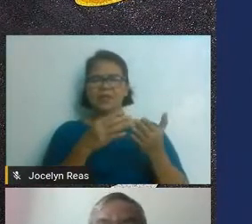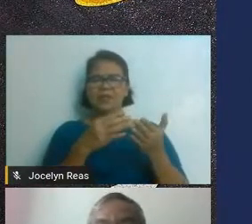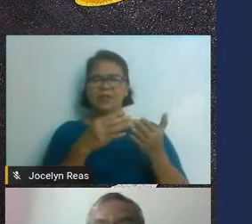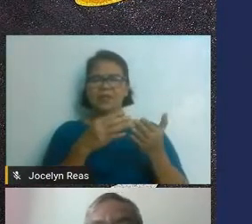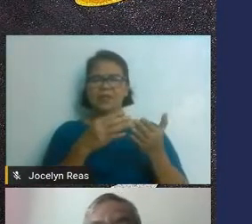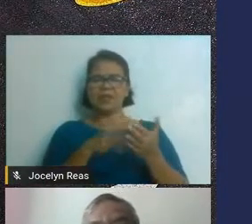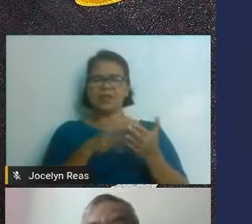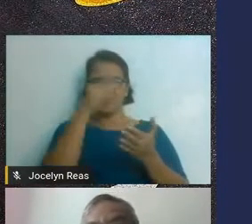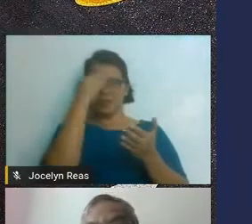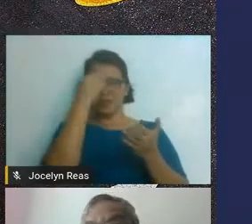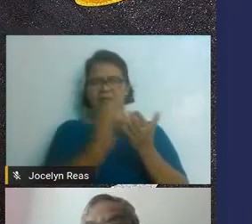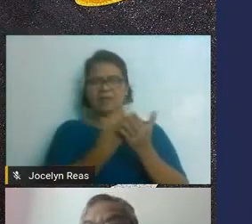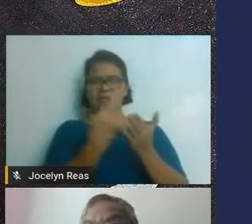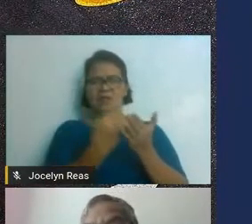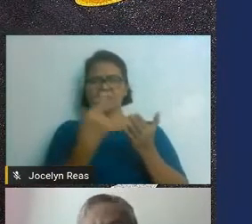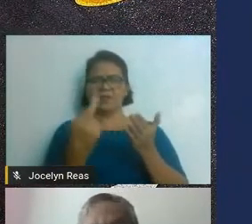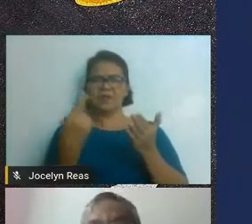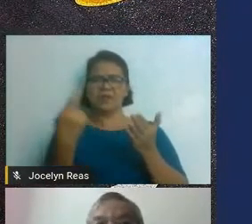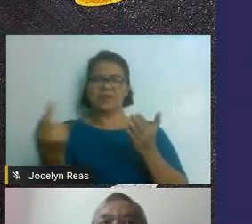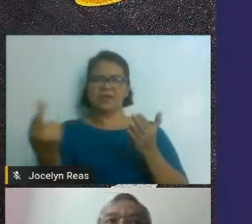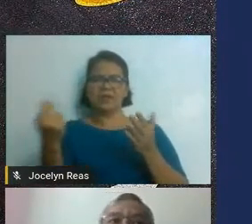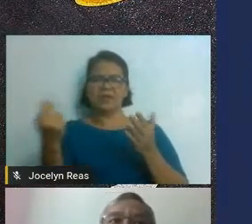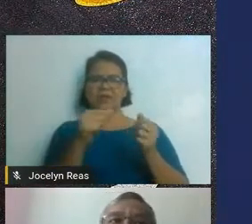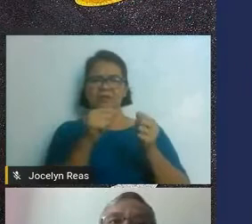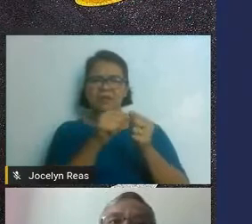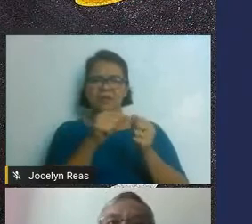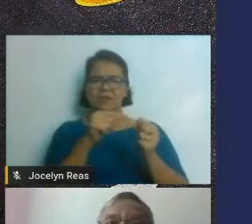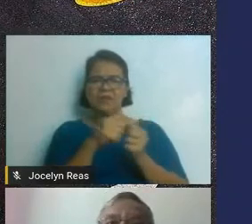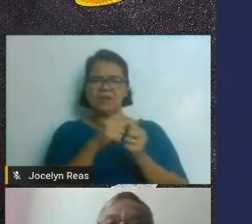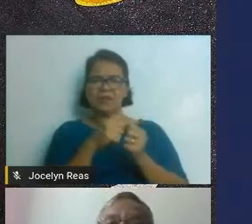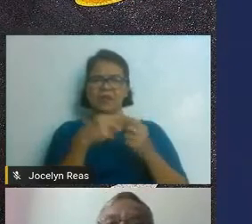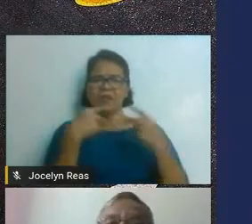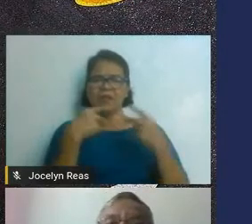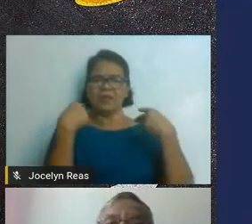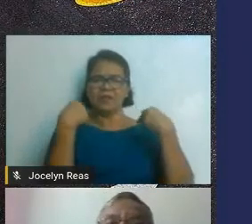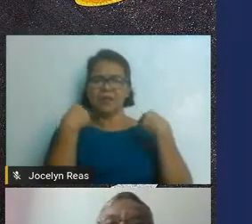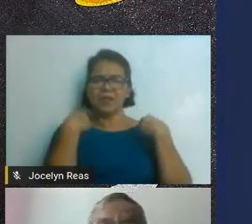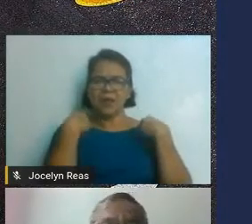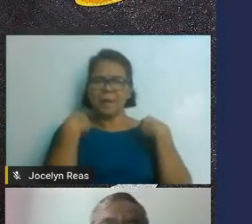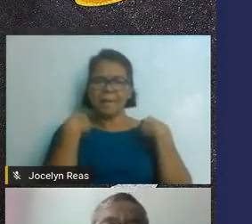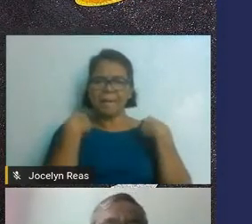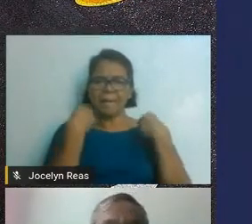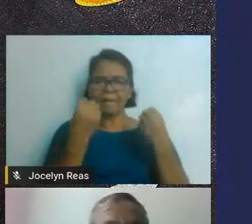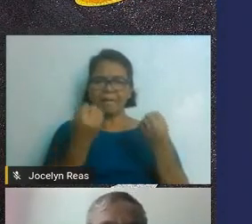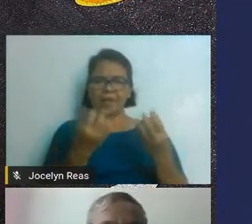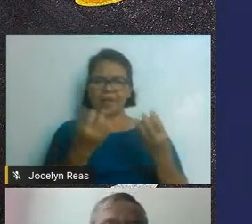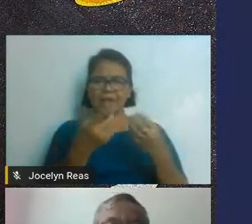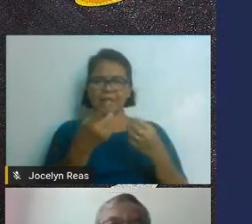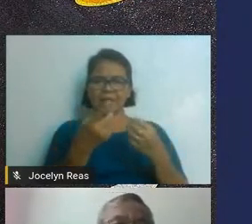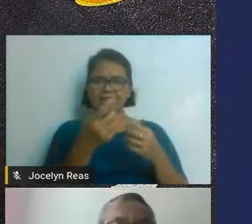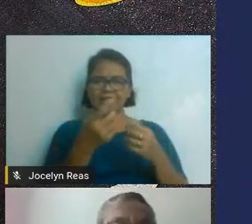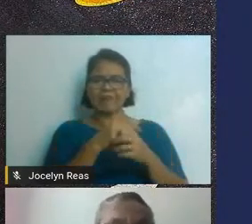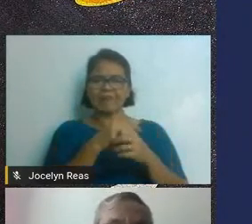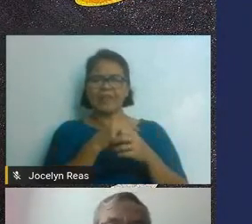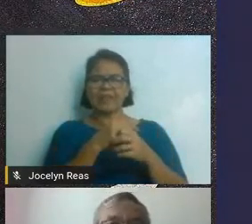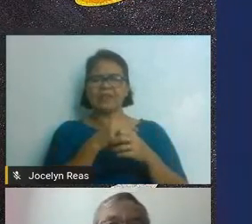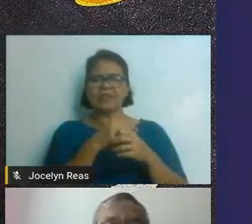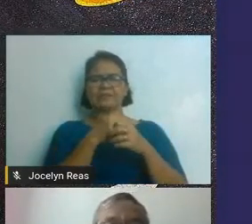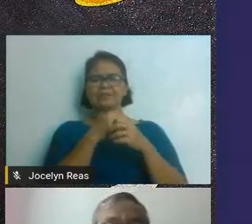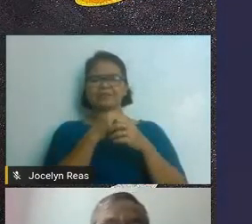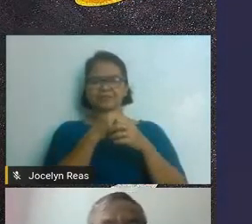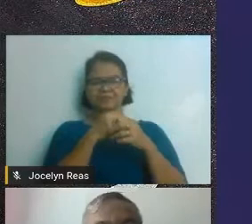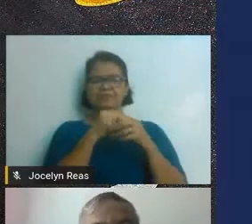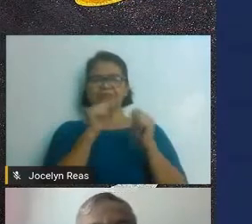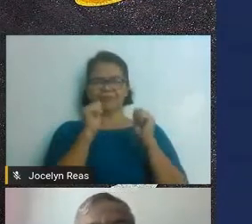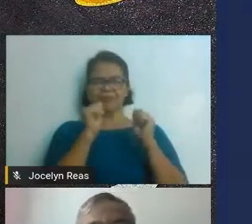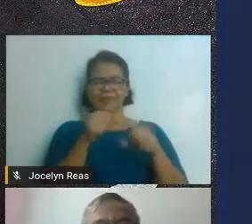DepEd will be able to provide at least one. Pero hindi natin binabawalan yung iba na gumawa ng marami o ng dagdag pan sa kanila. They